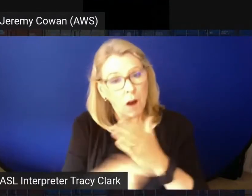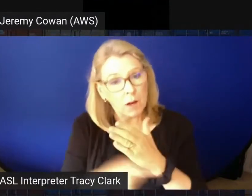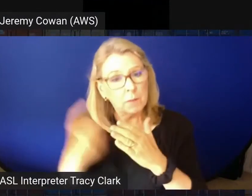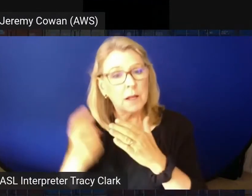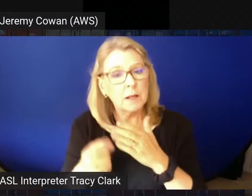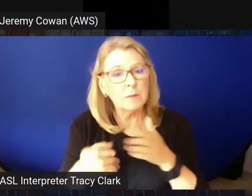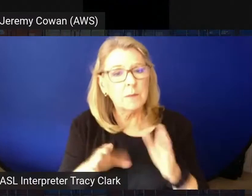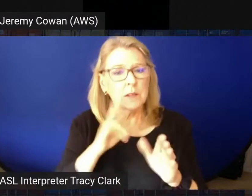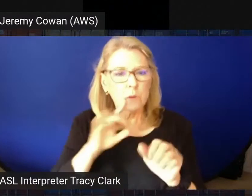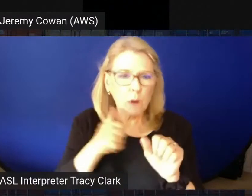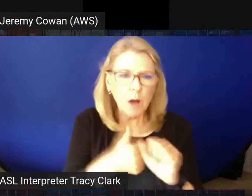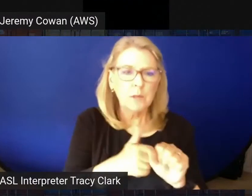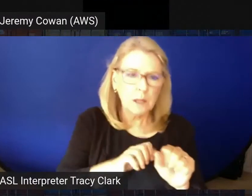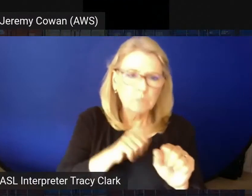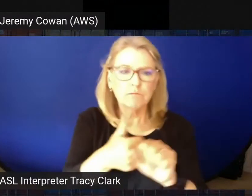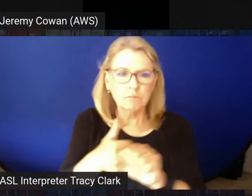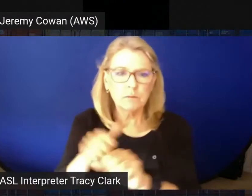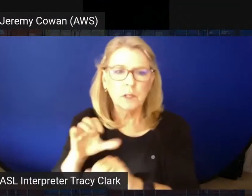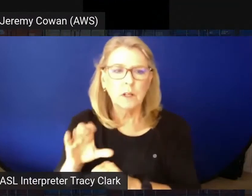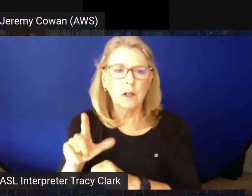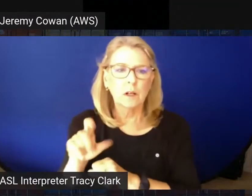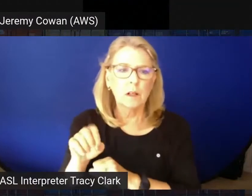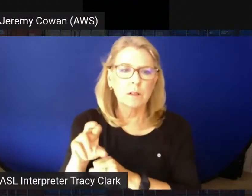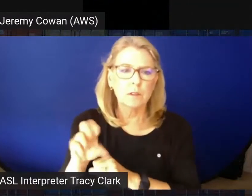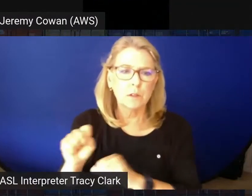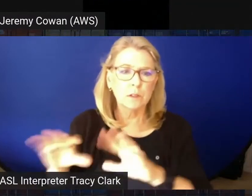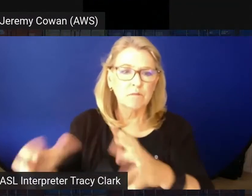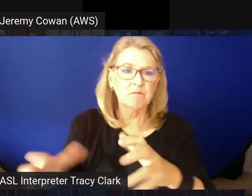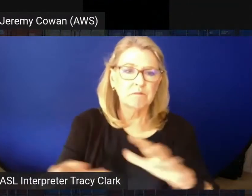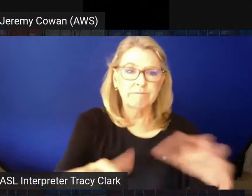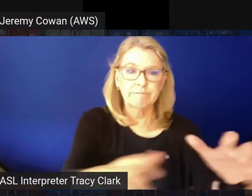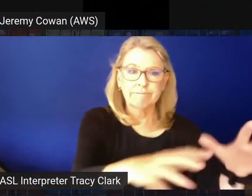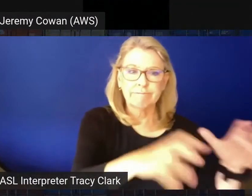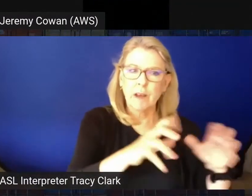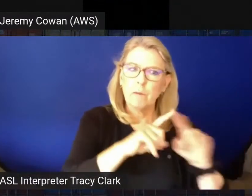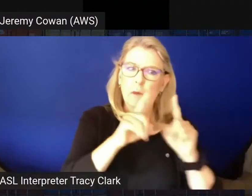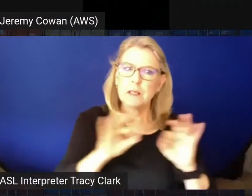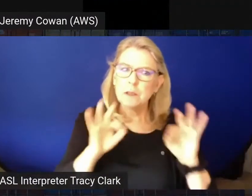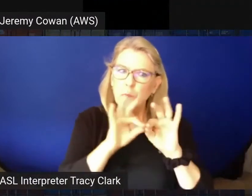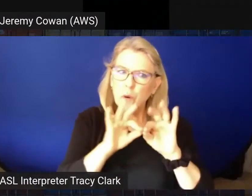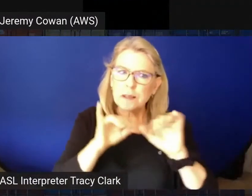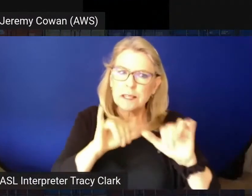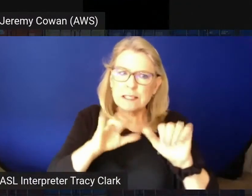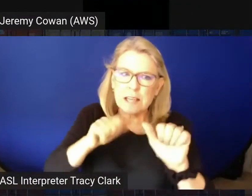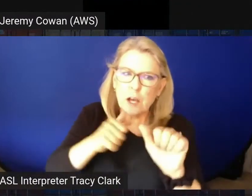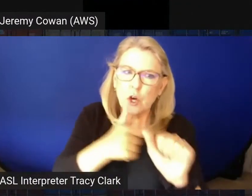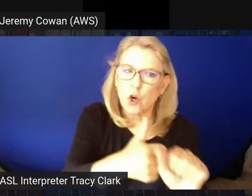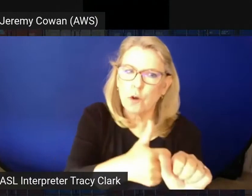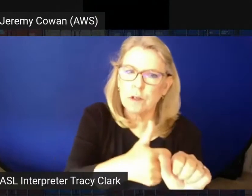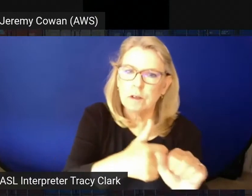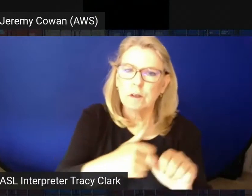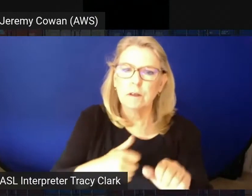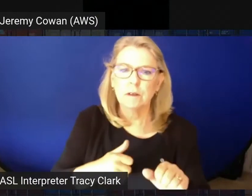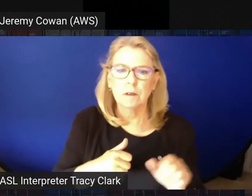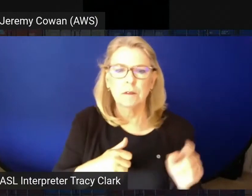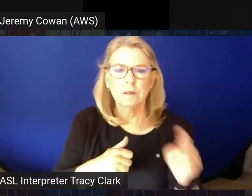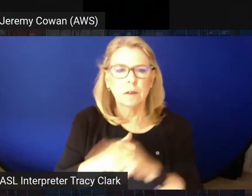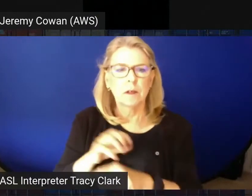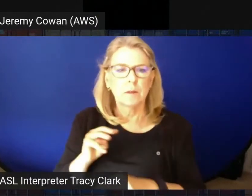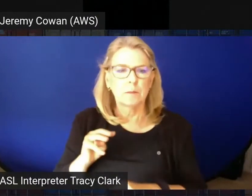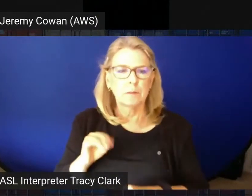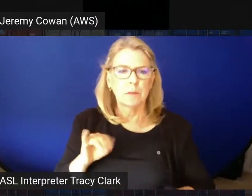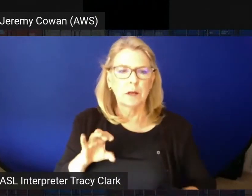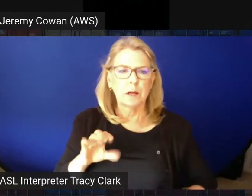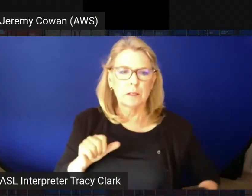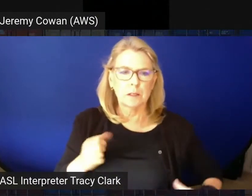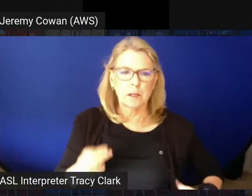really important that they stay current with Kubernetes. Yeah. To tie into your previous question about Fargate,